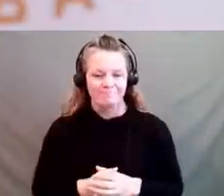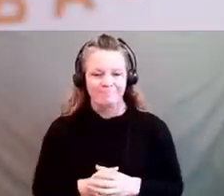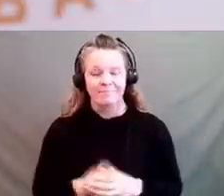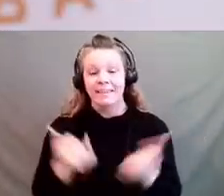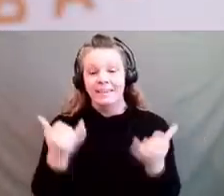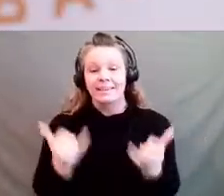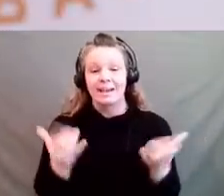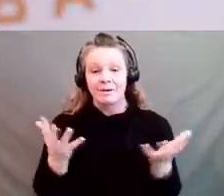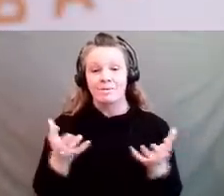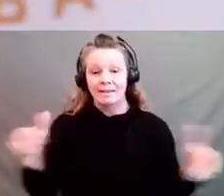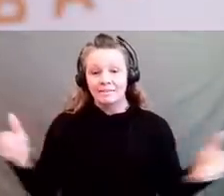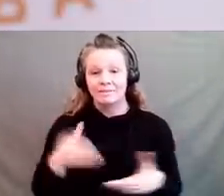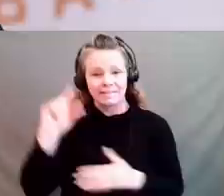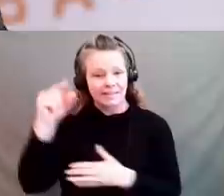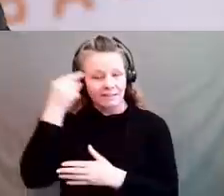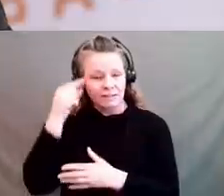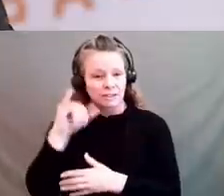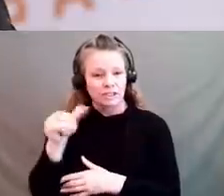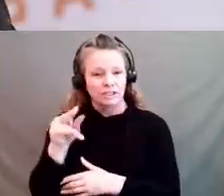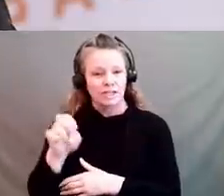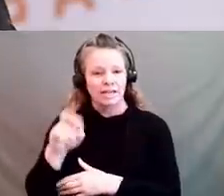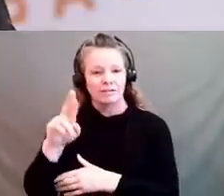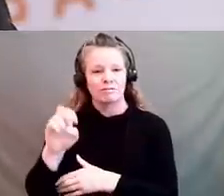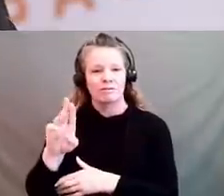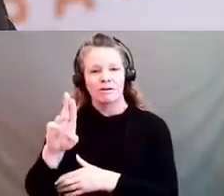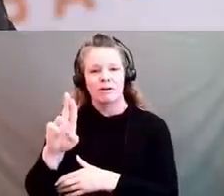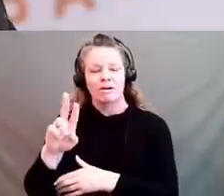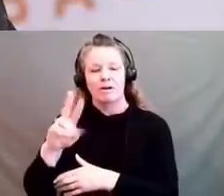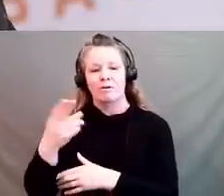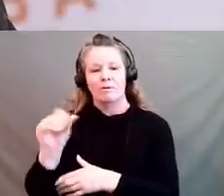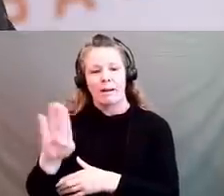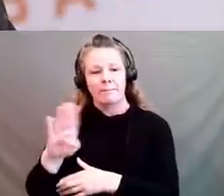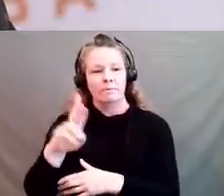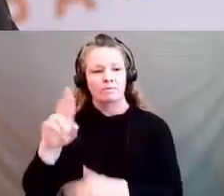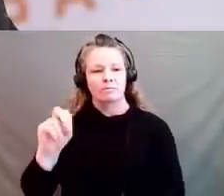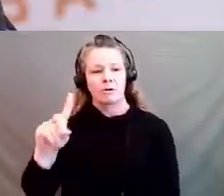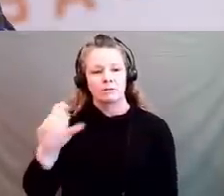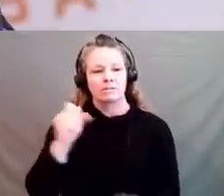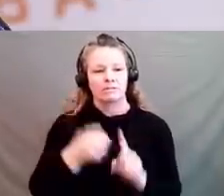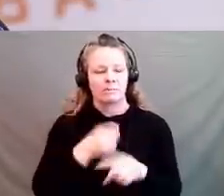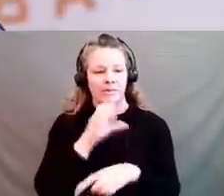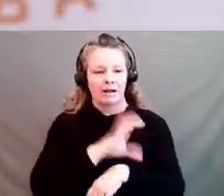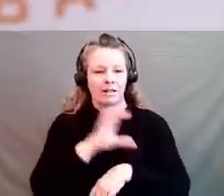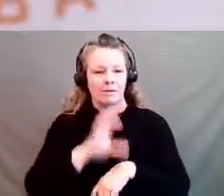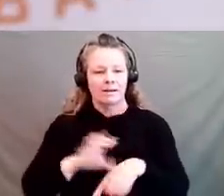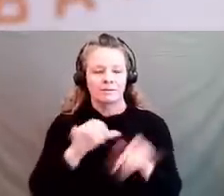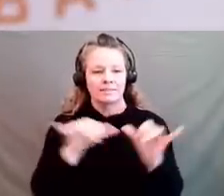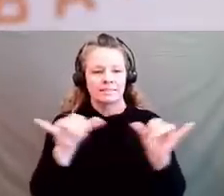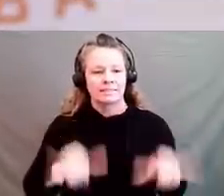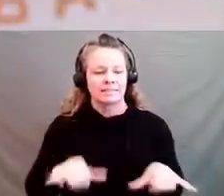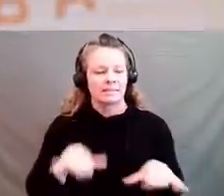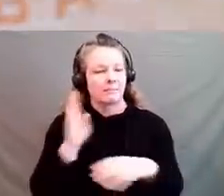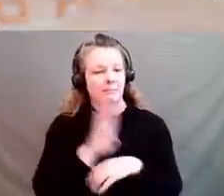Governor Jane Robb Rhodes from the Colorado State University System Board of Governors for a few